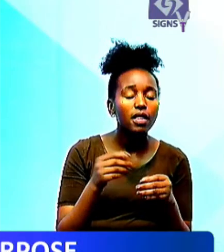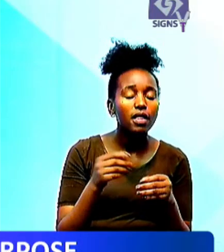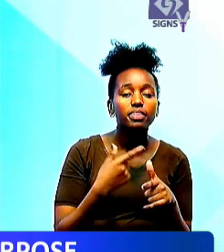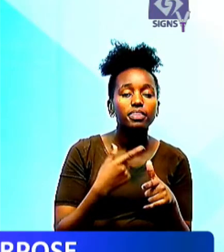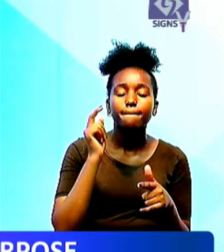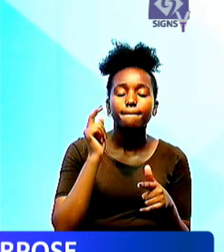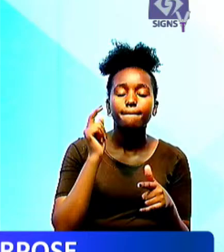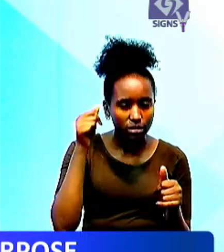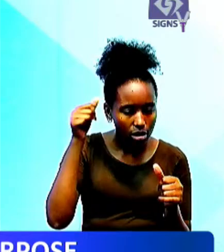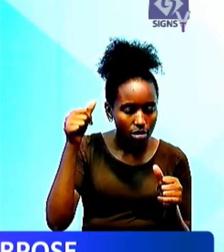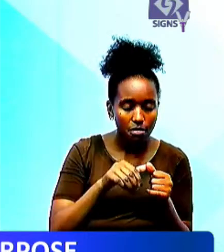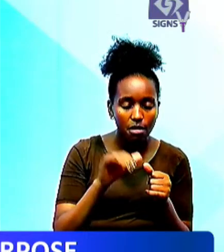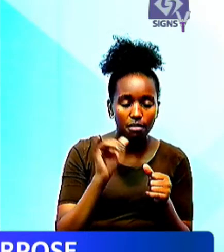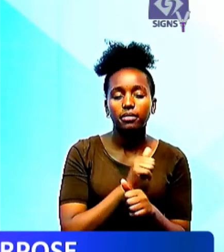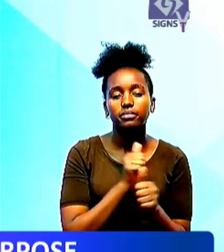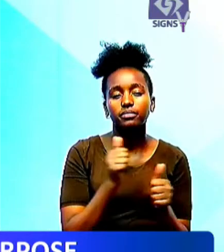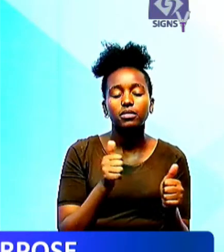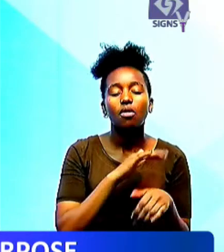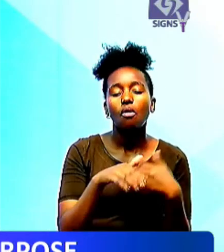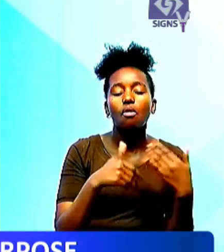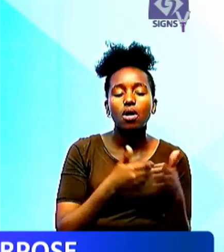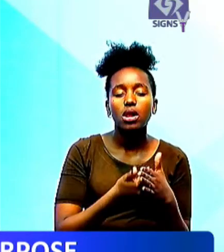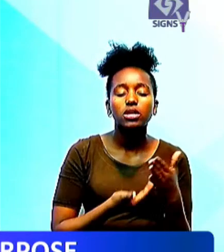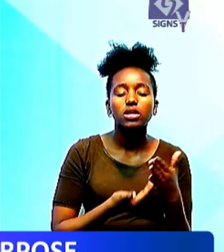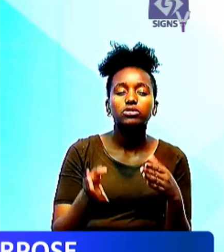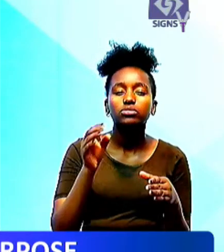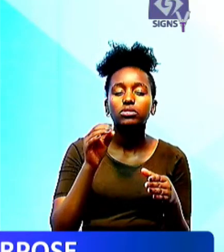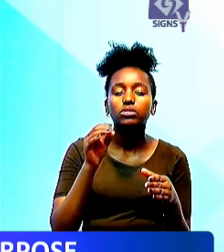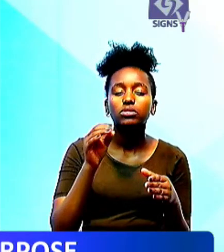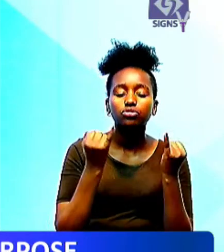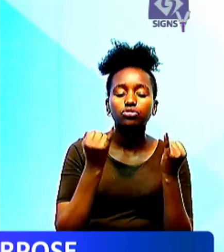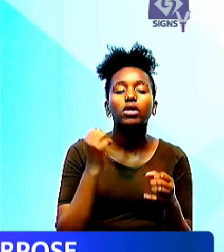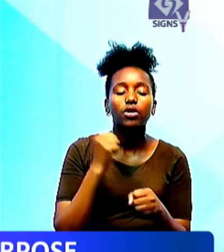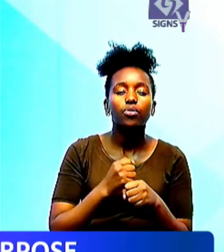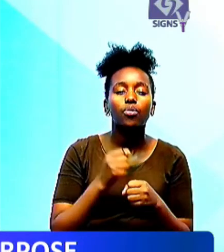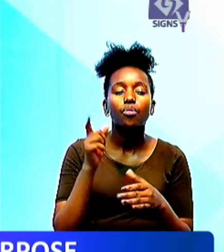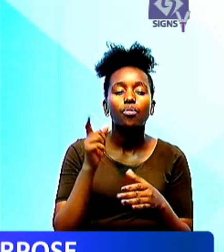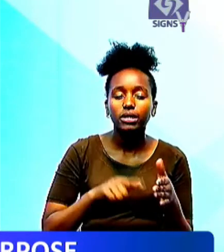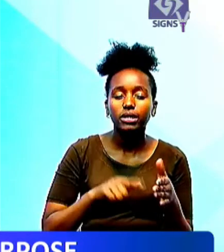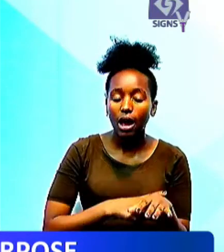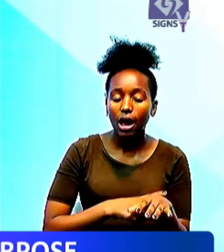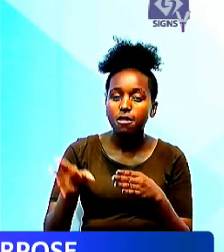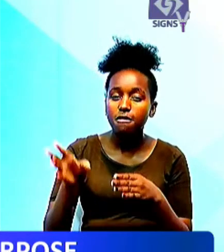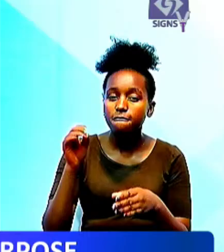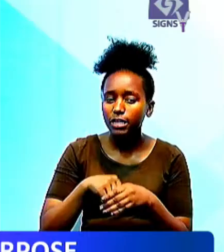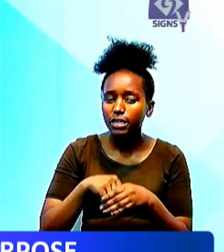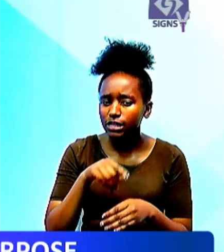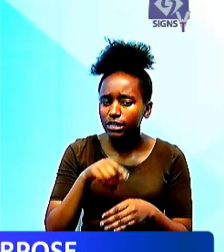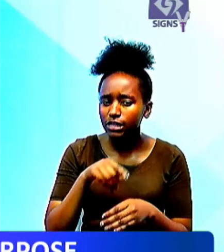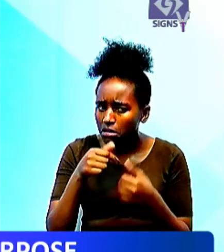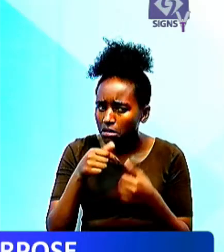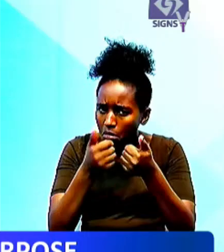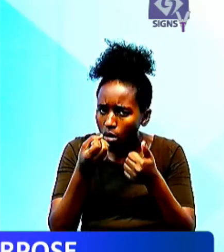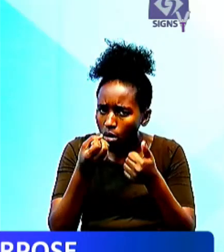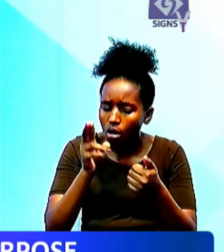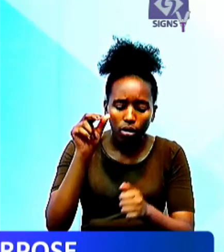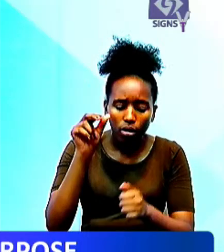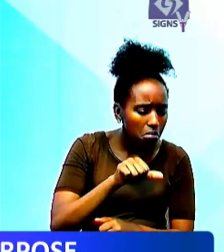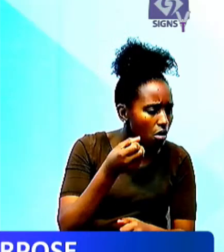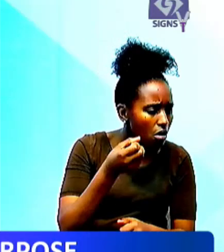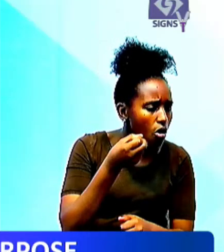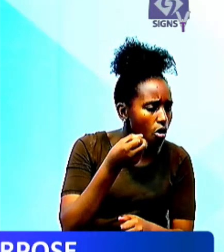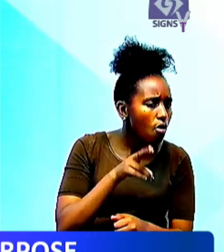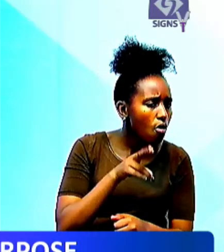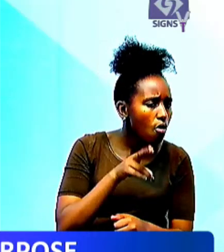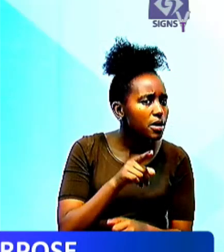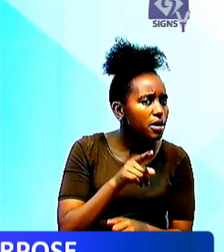institutions doing behind giving this return? Are they involved? Have they been blacklisted that maybe they have been involved in